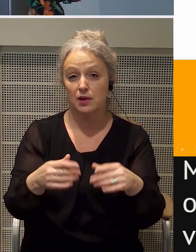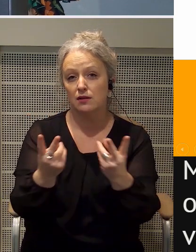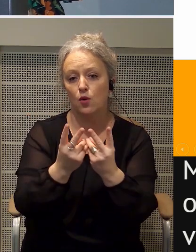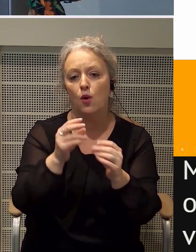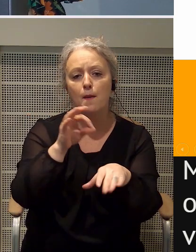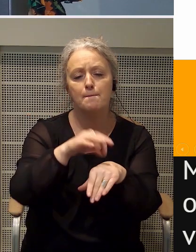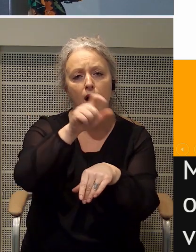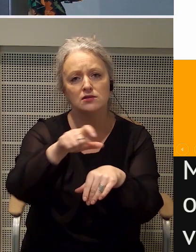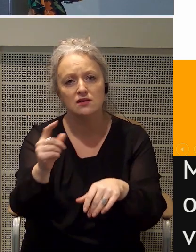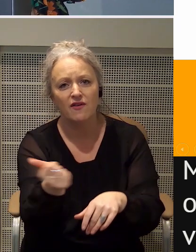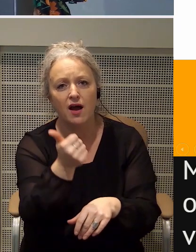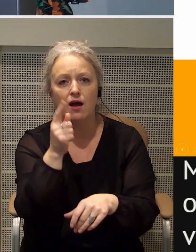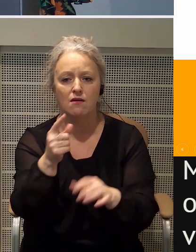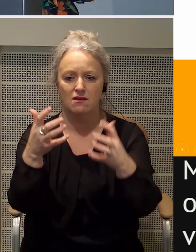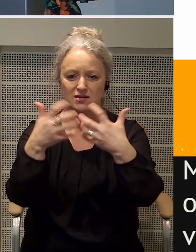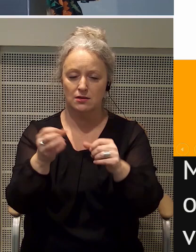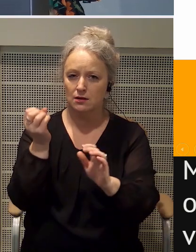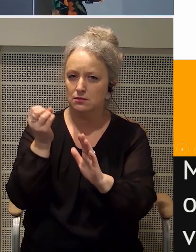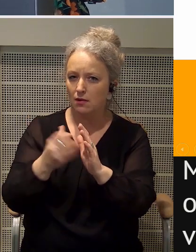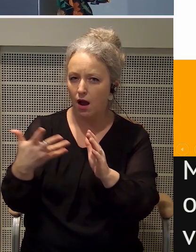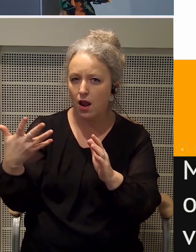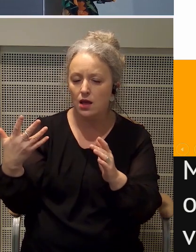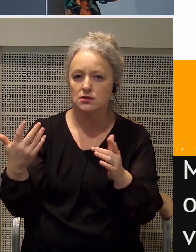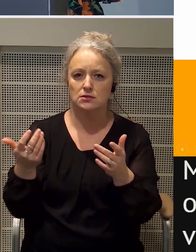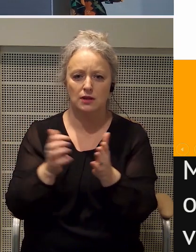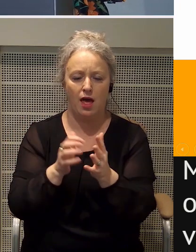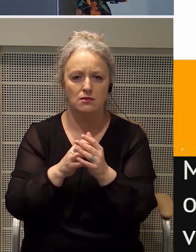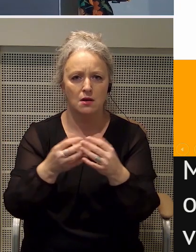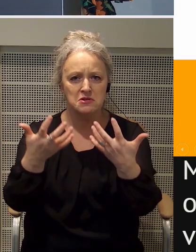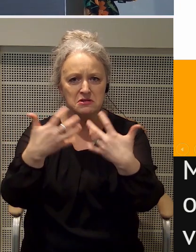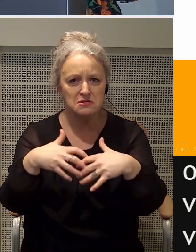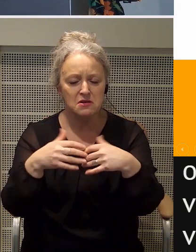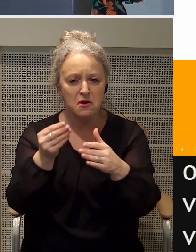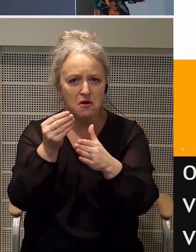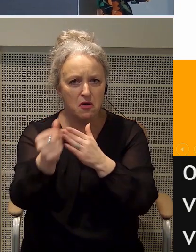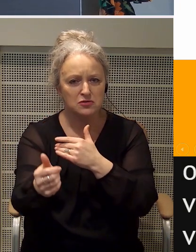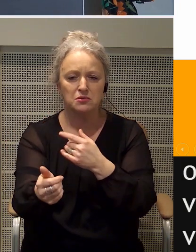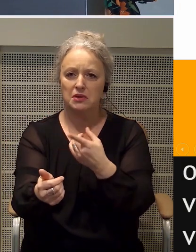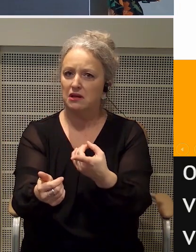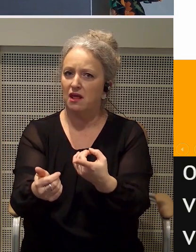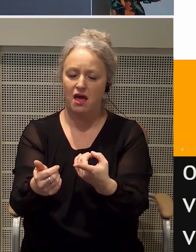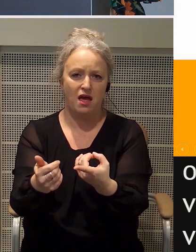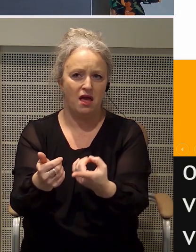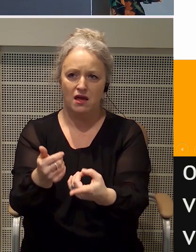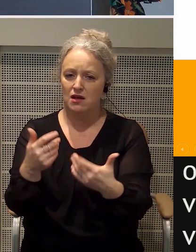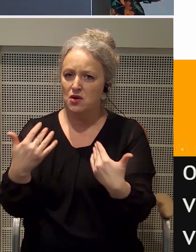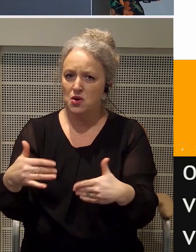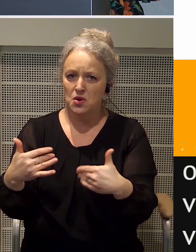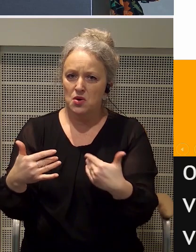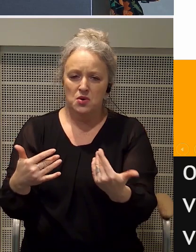the health insurance fund list. So if we talk about a